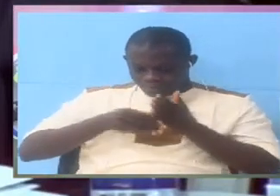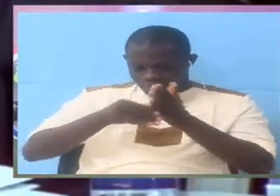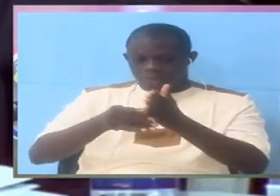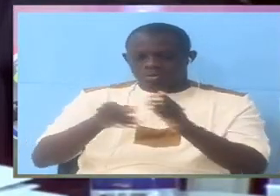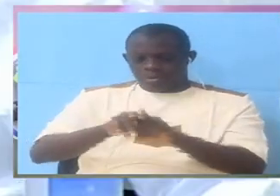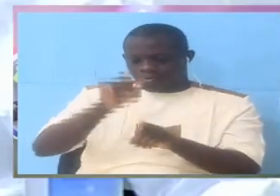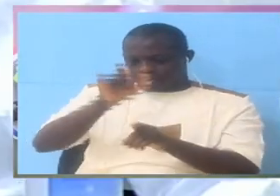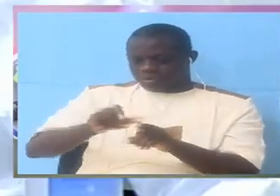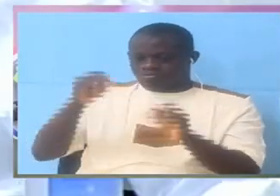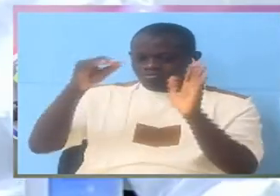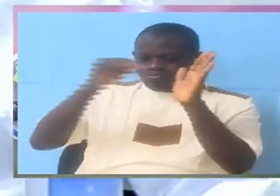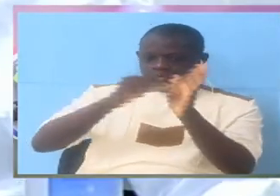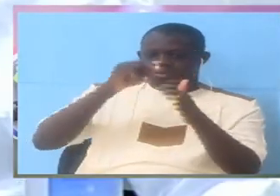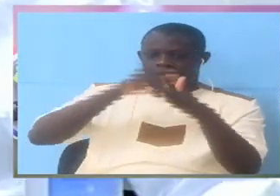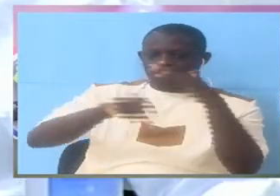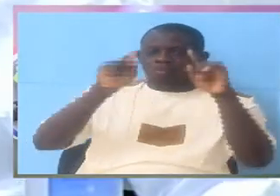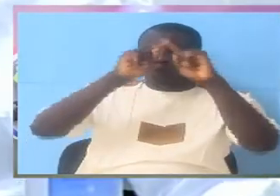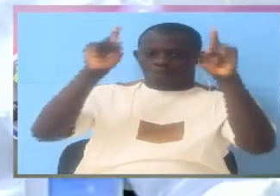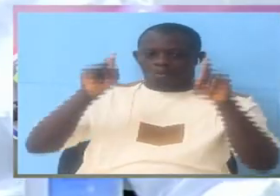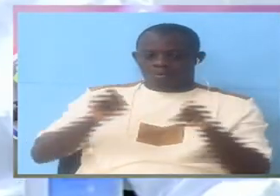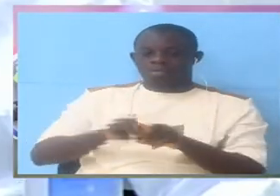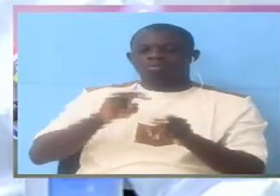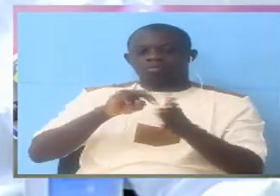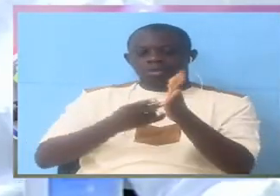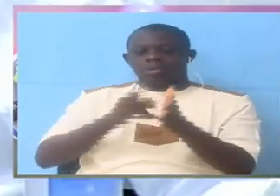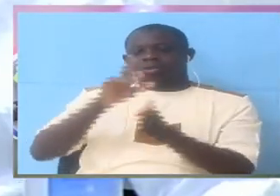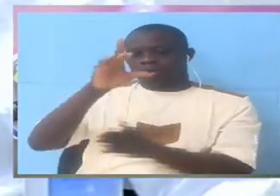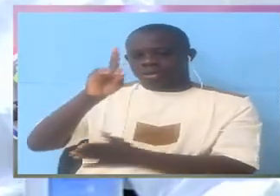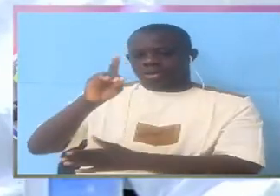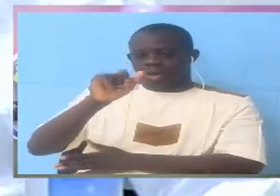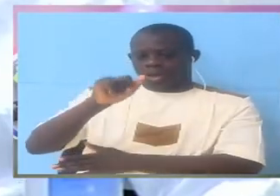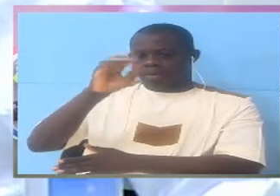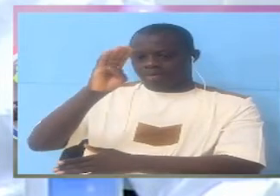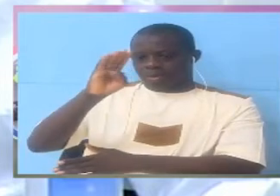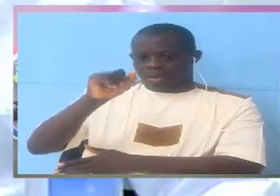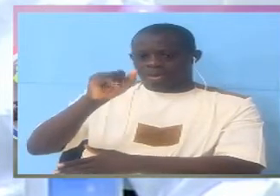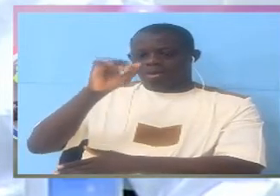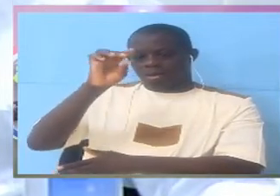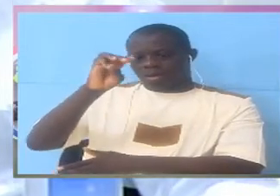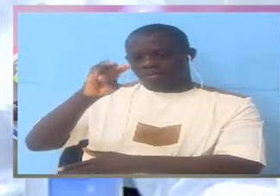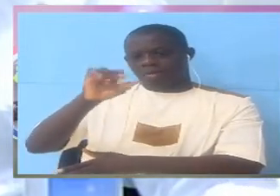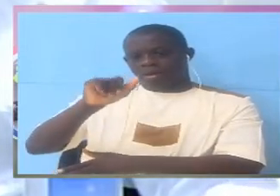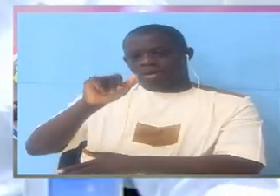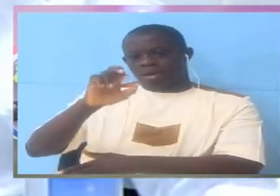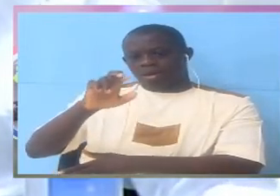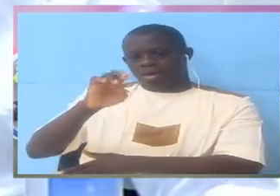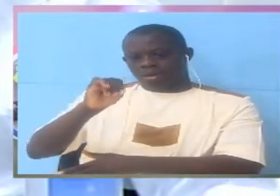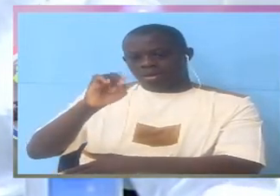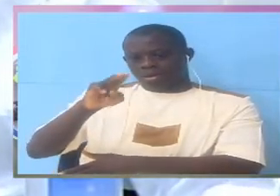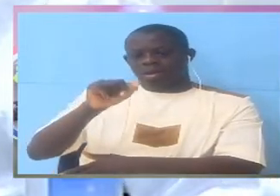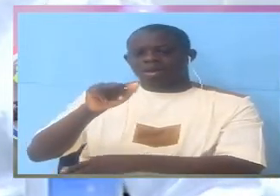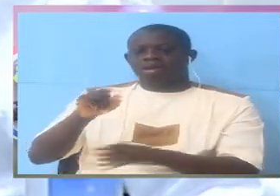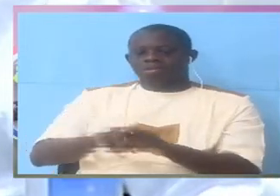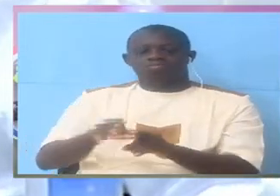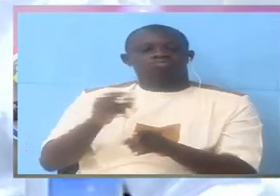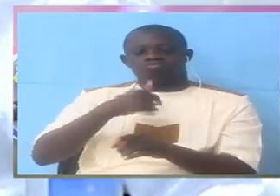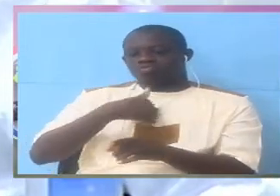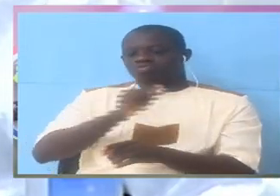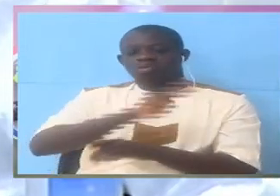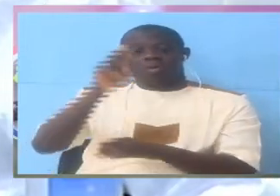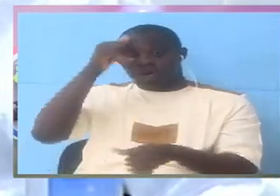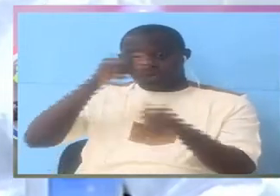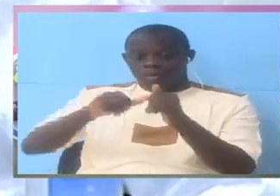Marina. Yes. And the D1? D1 I cannot remember, unless if I may inquire, but I can't